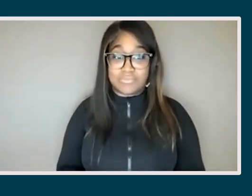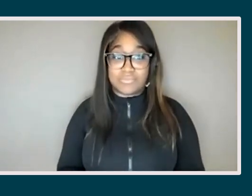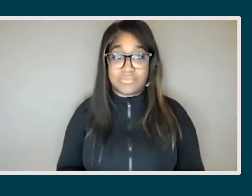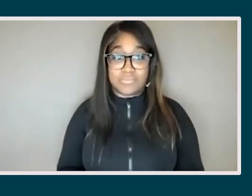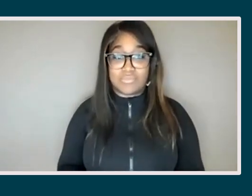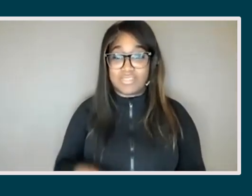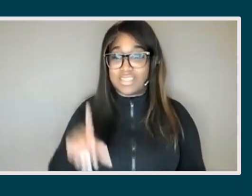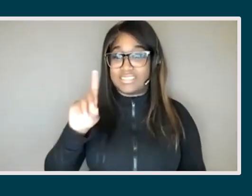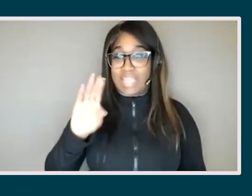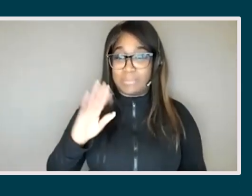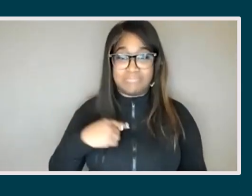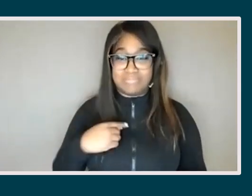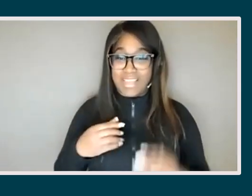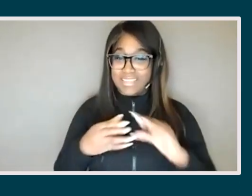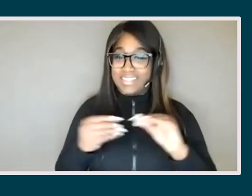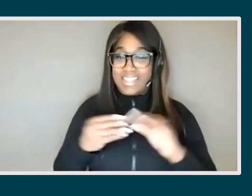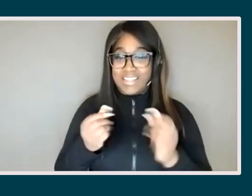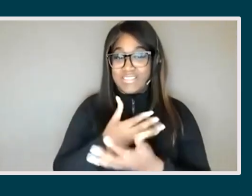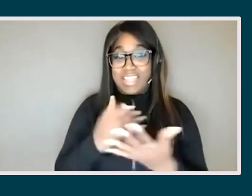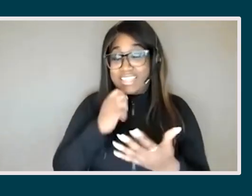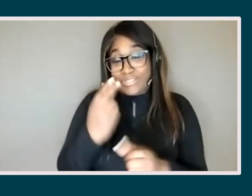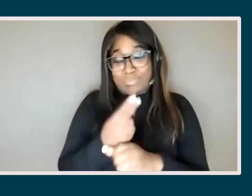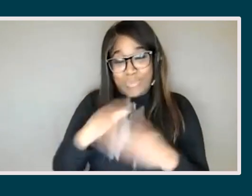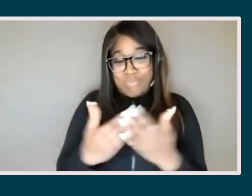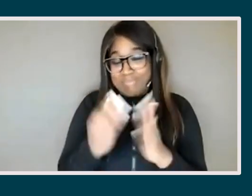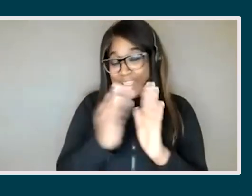I said everything. I didn't use all my notes, but